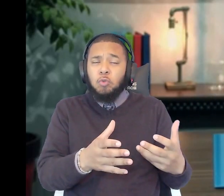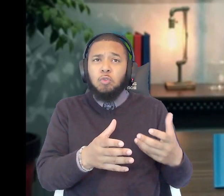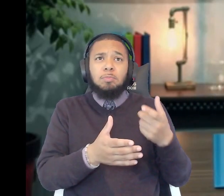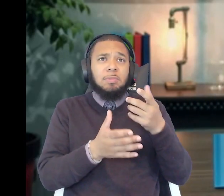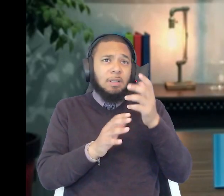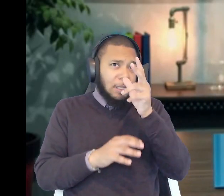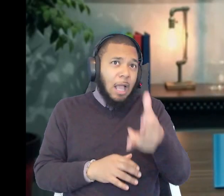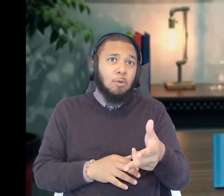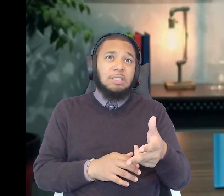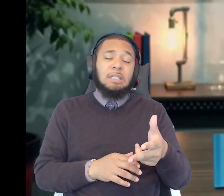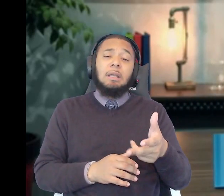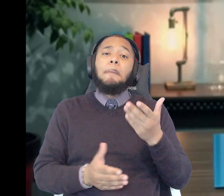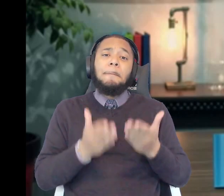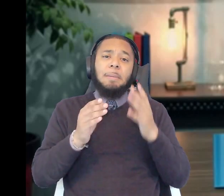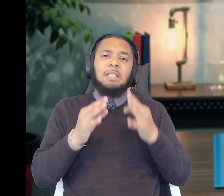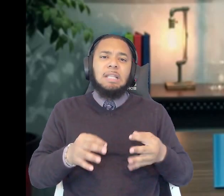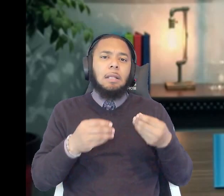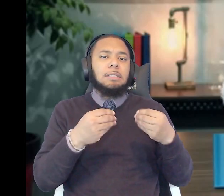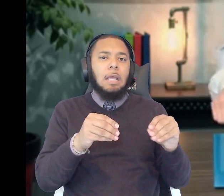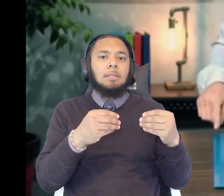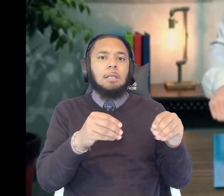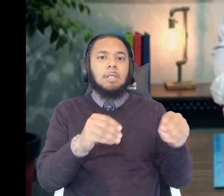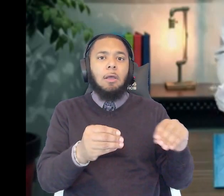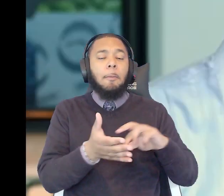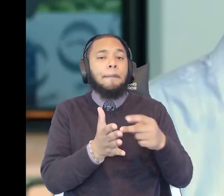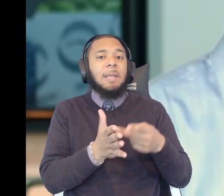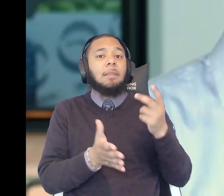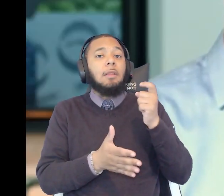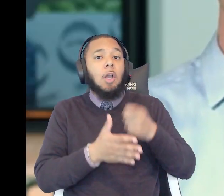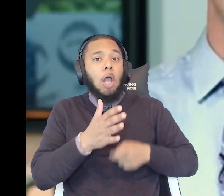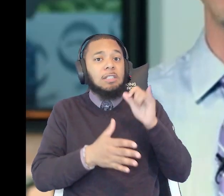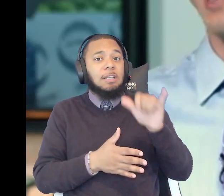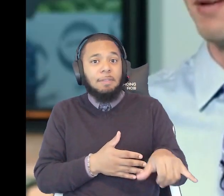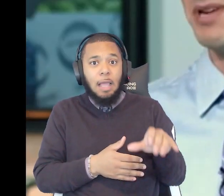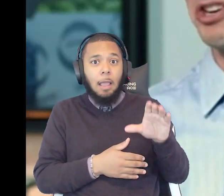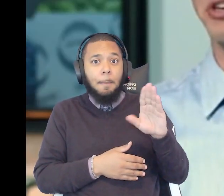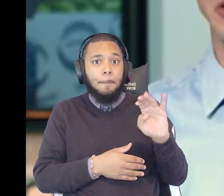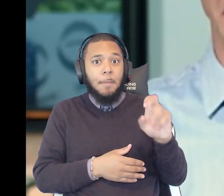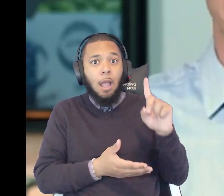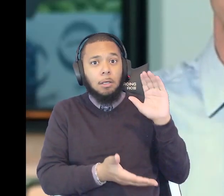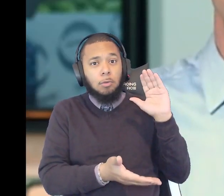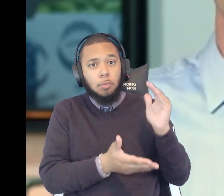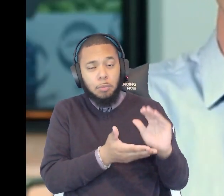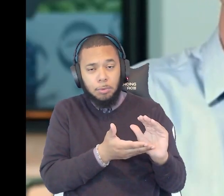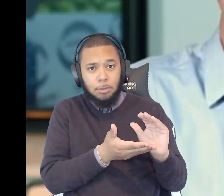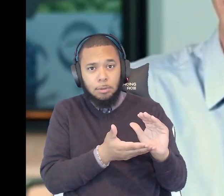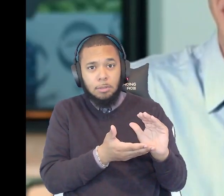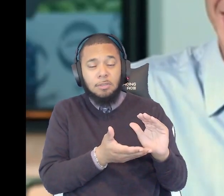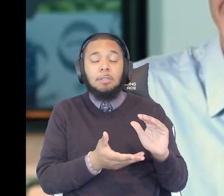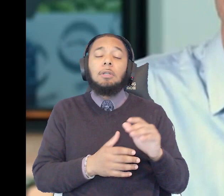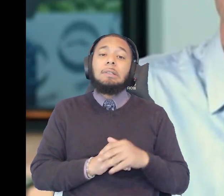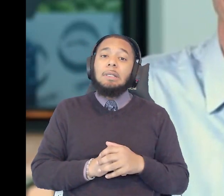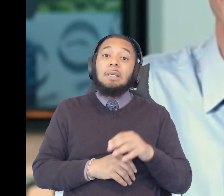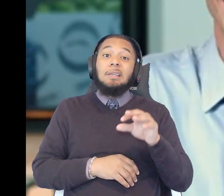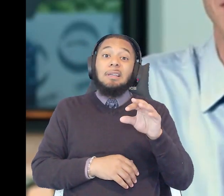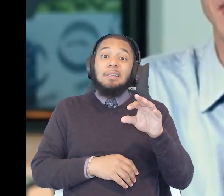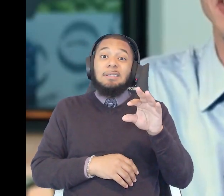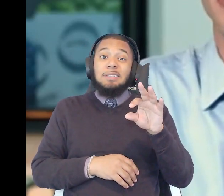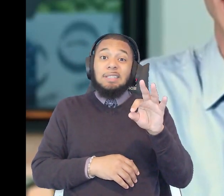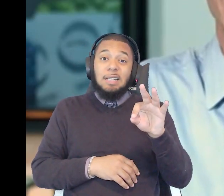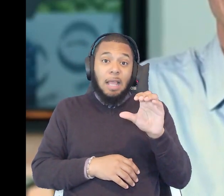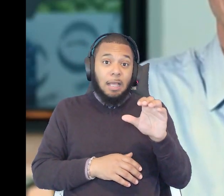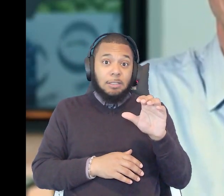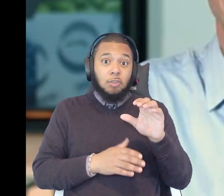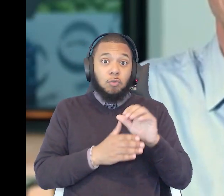might want to sell, and that's going to depress the price. So $900 might be a good deal, but it could also indicate that the